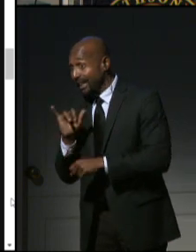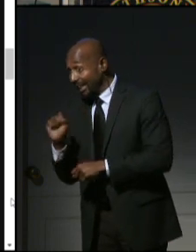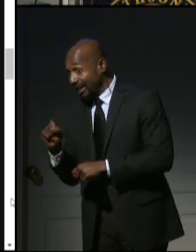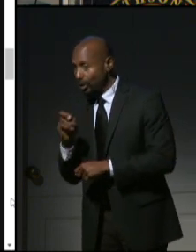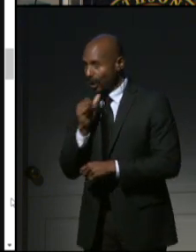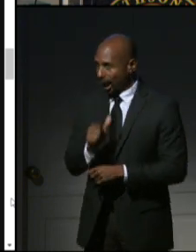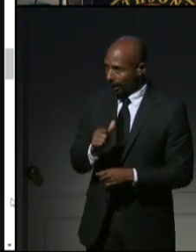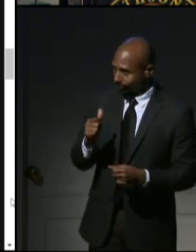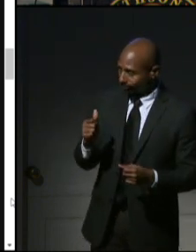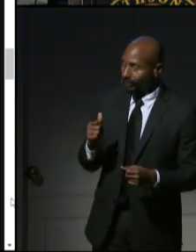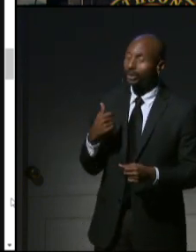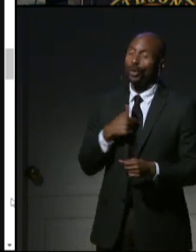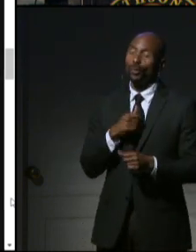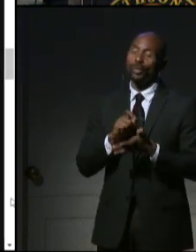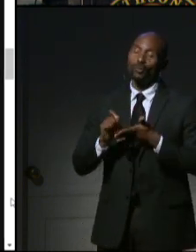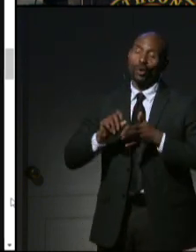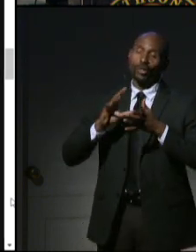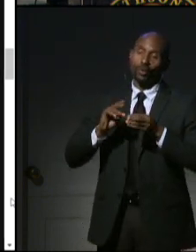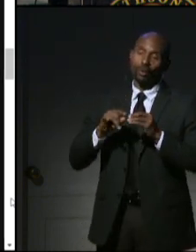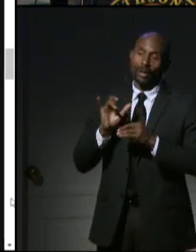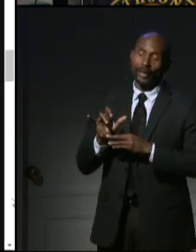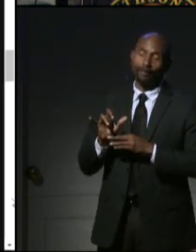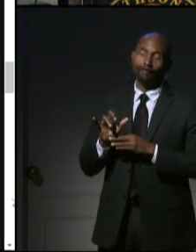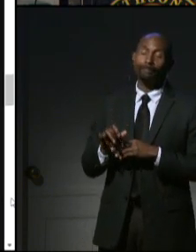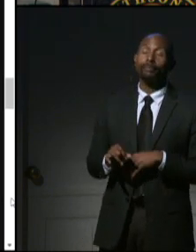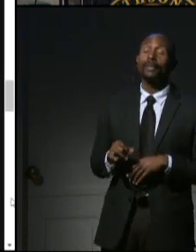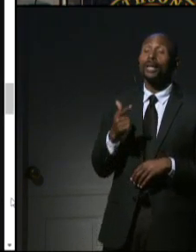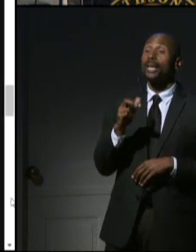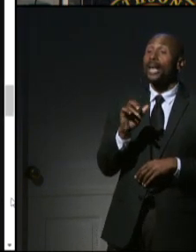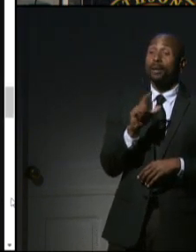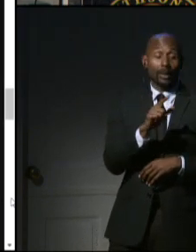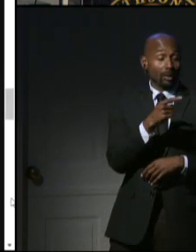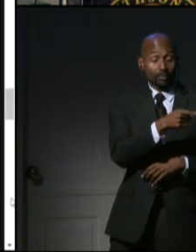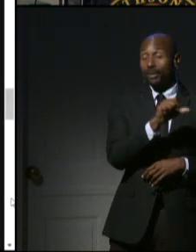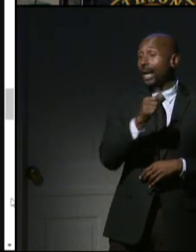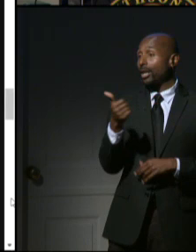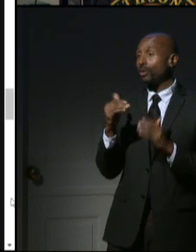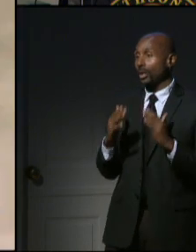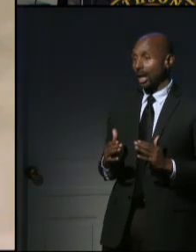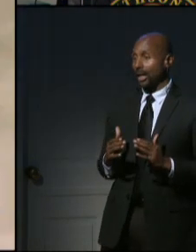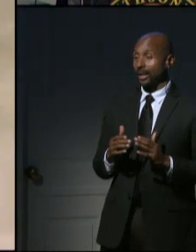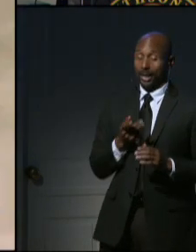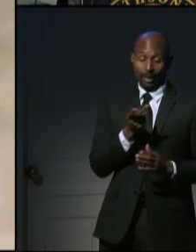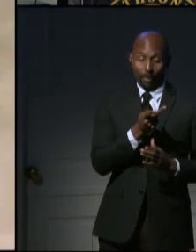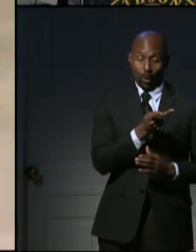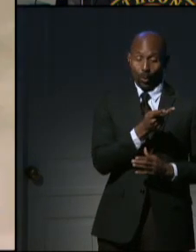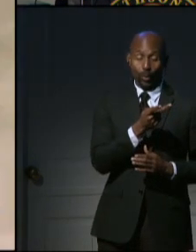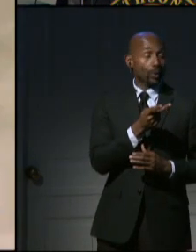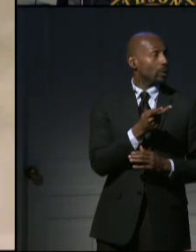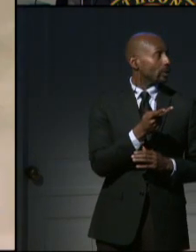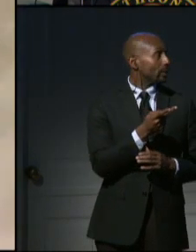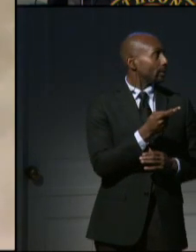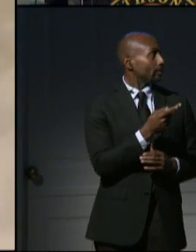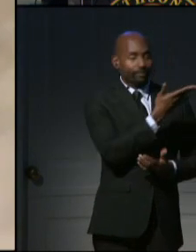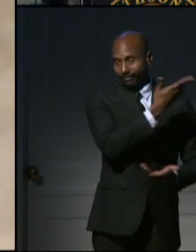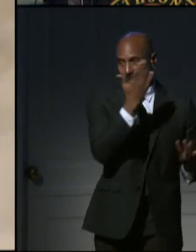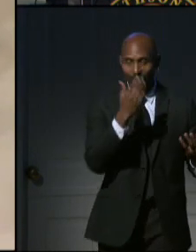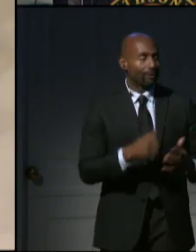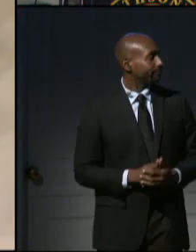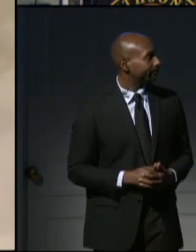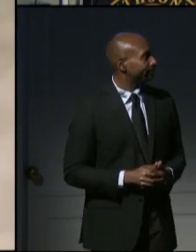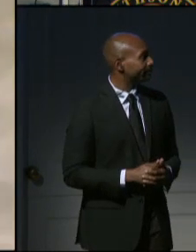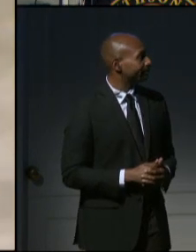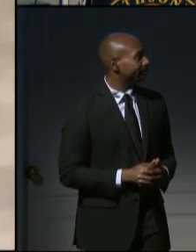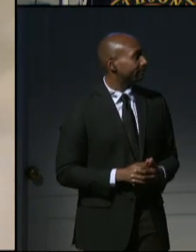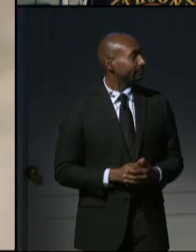things was that Gabriel and another of our colleagues was able to, here we go, was able